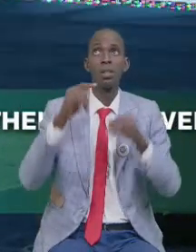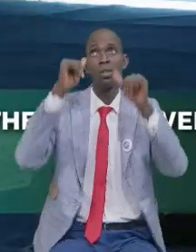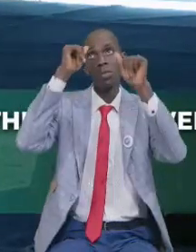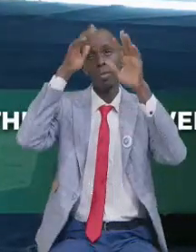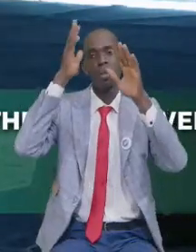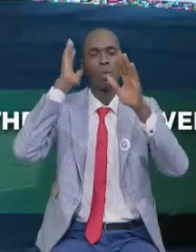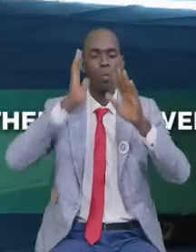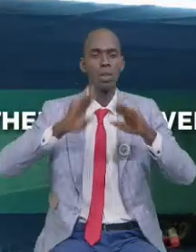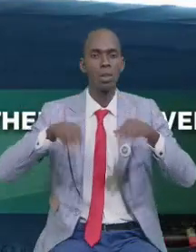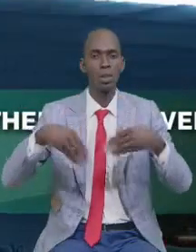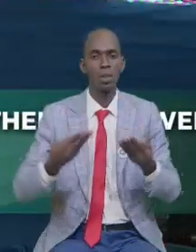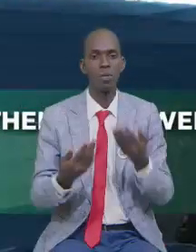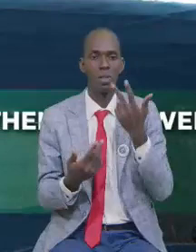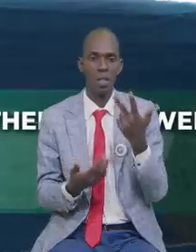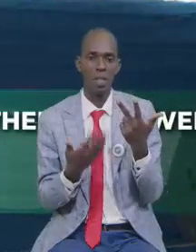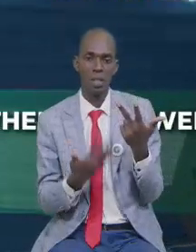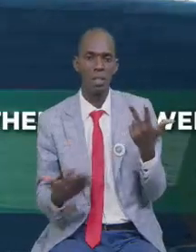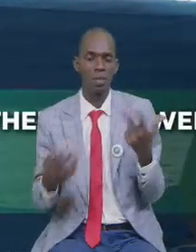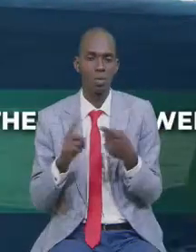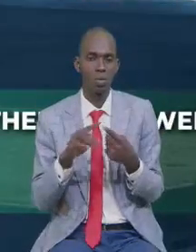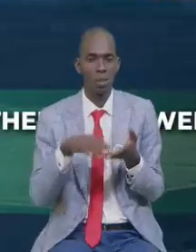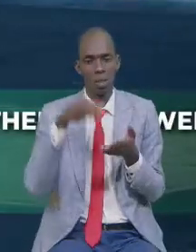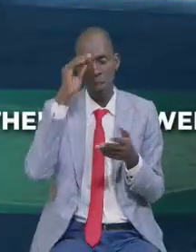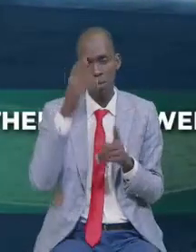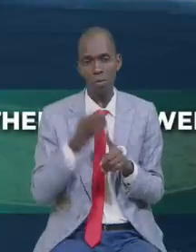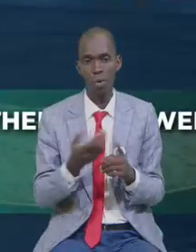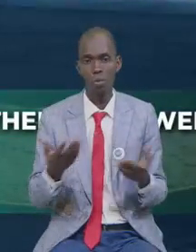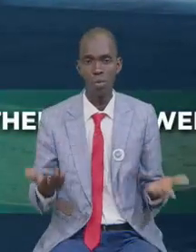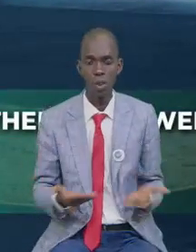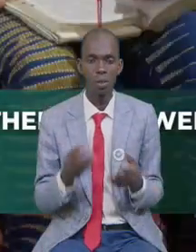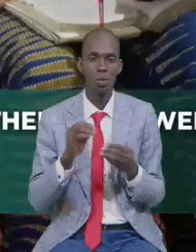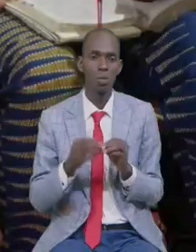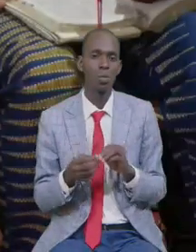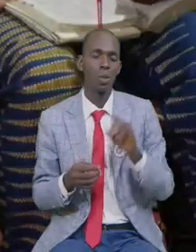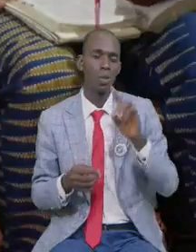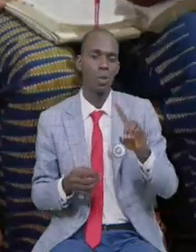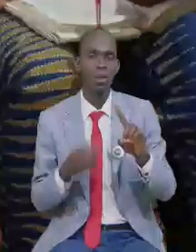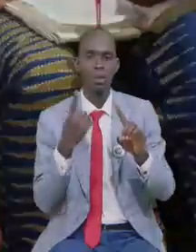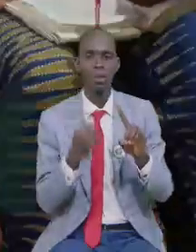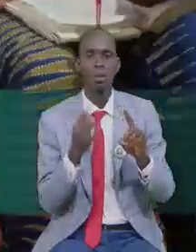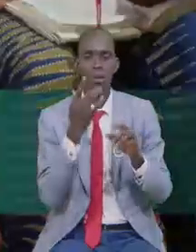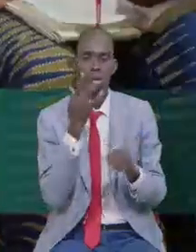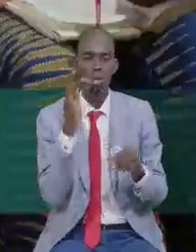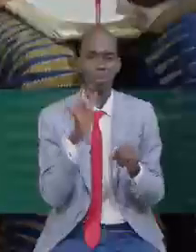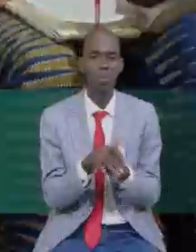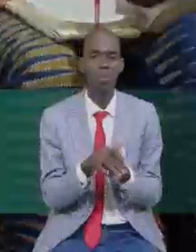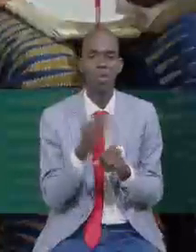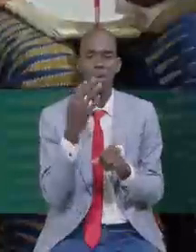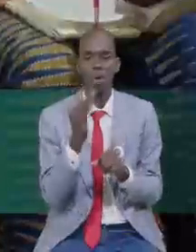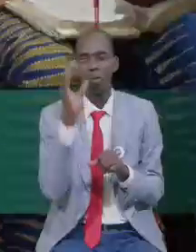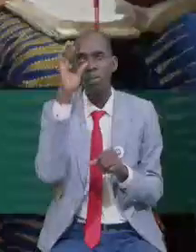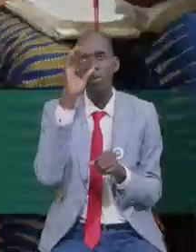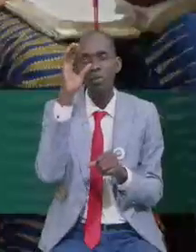give. There are three things we're looking at here. Number one, the promise of seeking